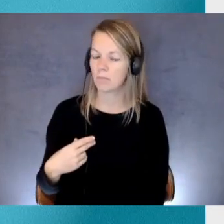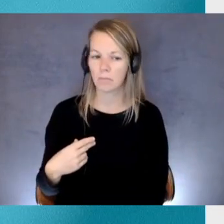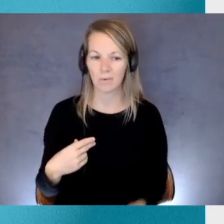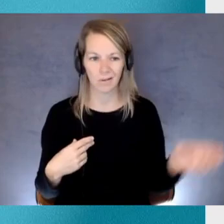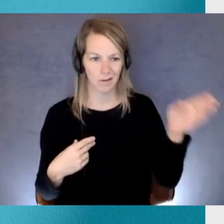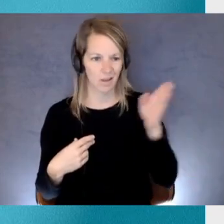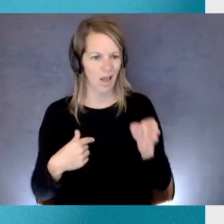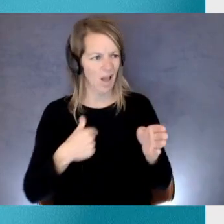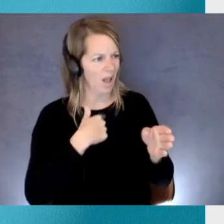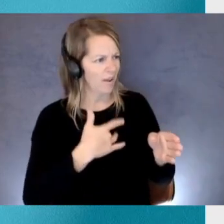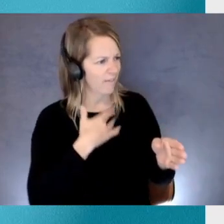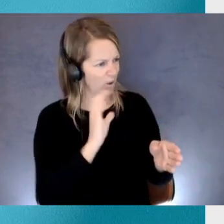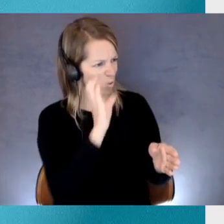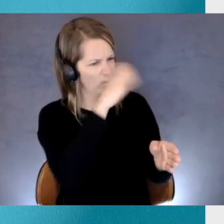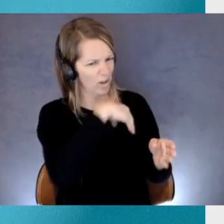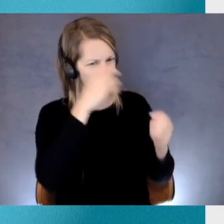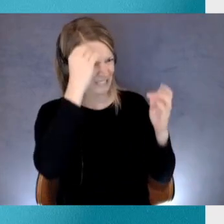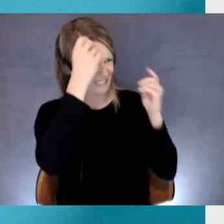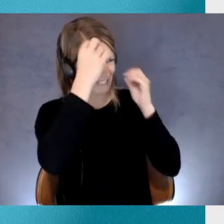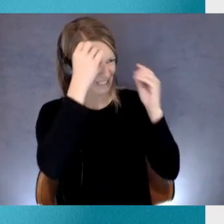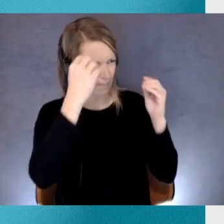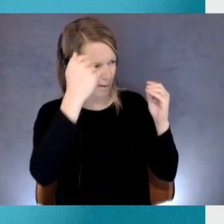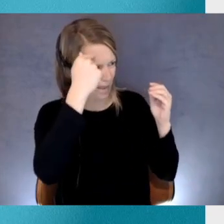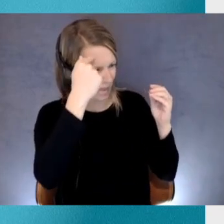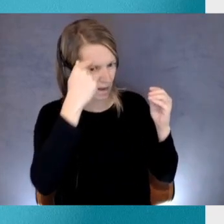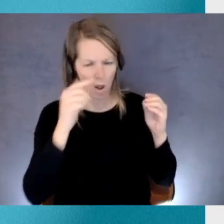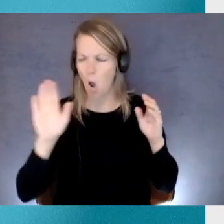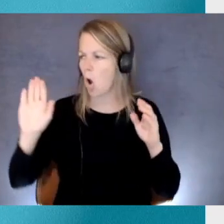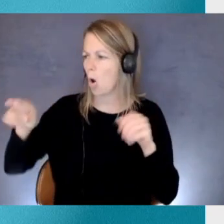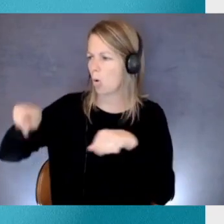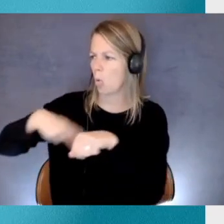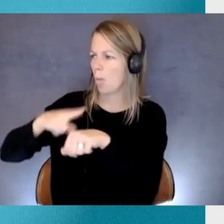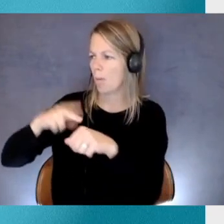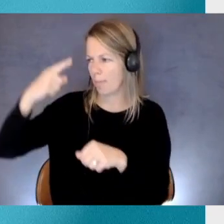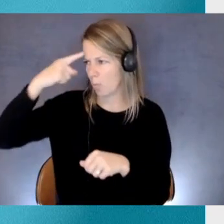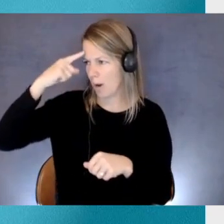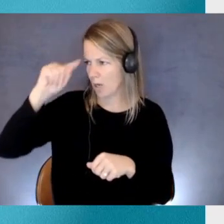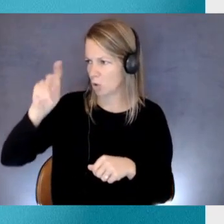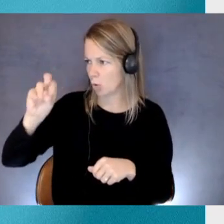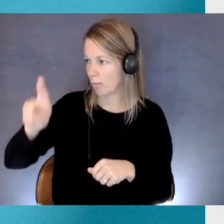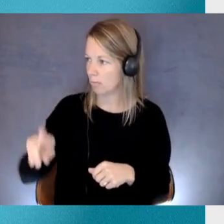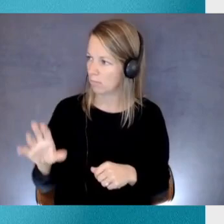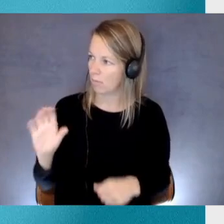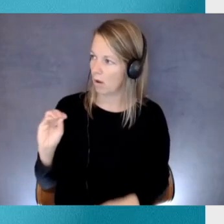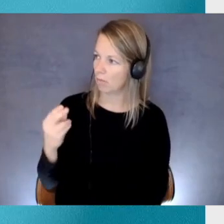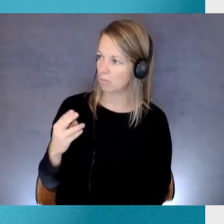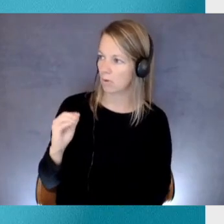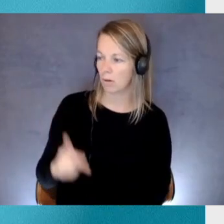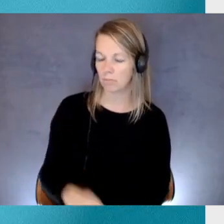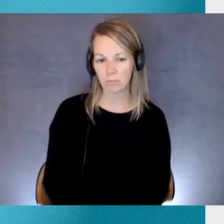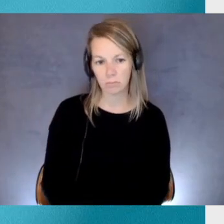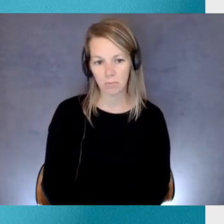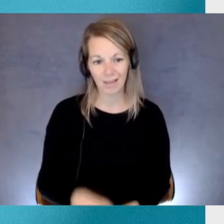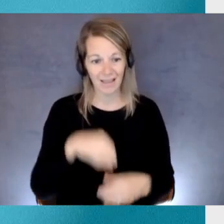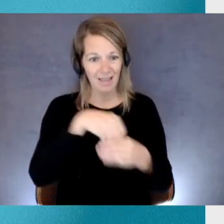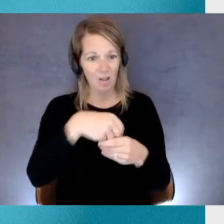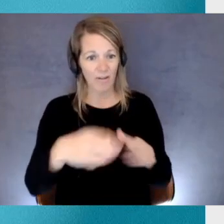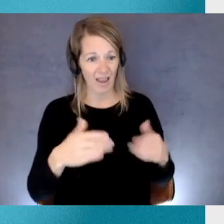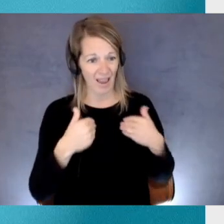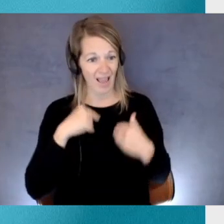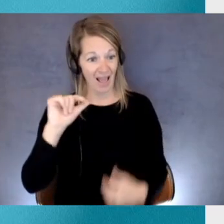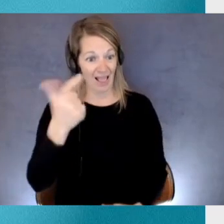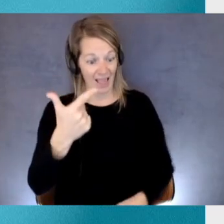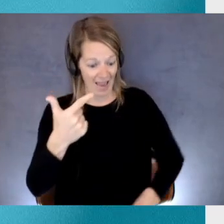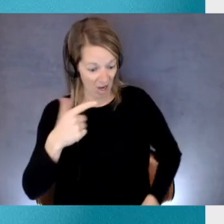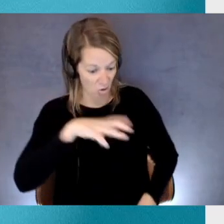Again, I feel weird stingers in my head. That's normal with a brain tumor. Oh, okay. In the office, I had a leg cramp. That could be